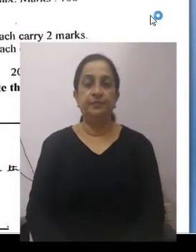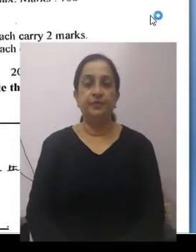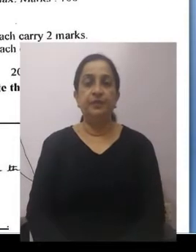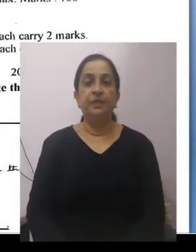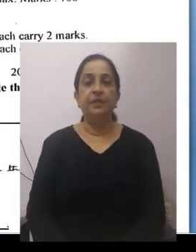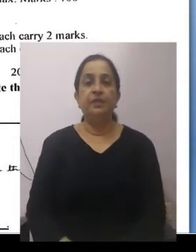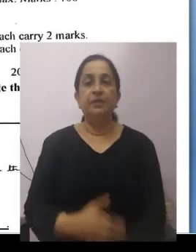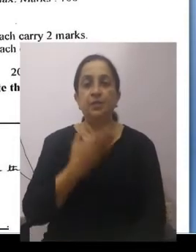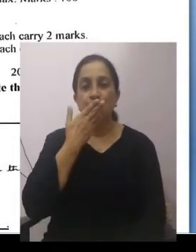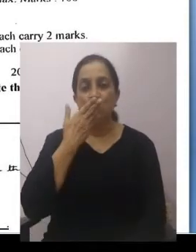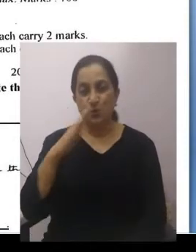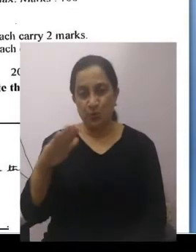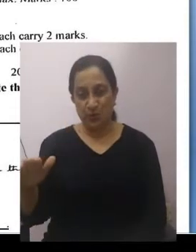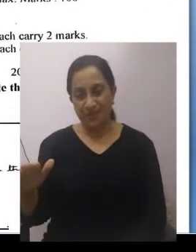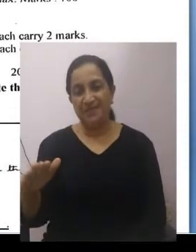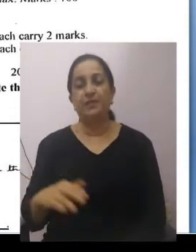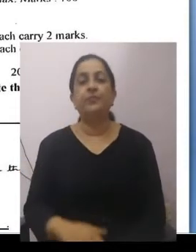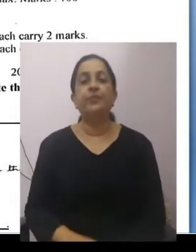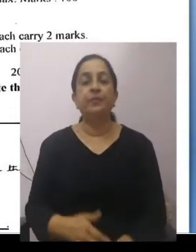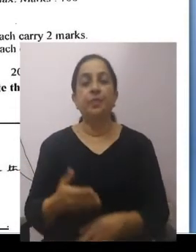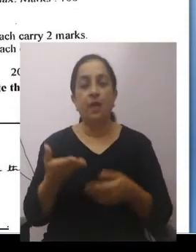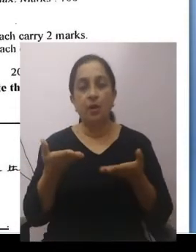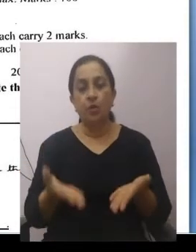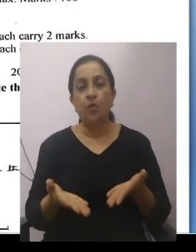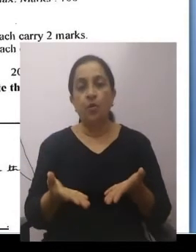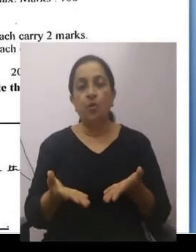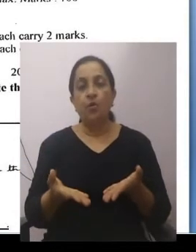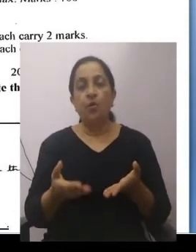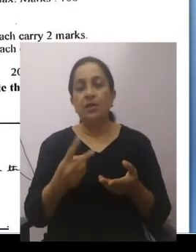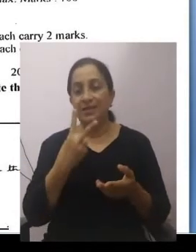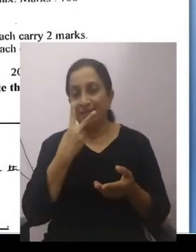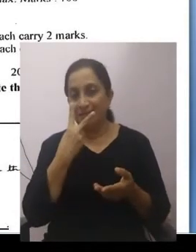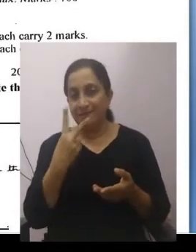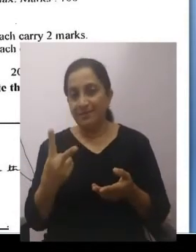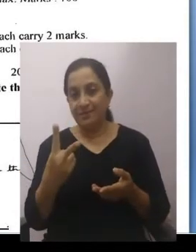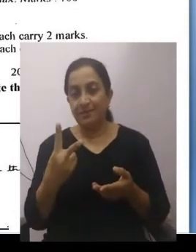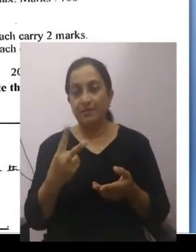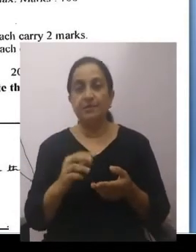Dear students, now let us look at